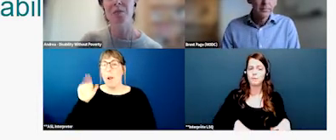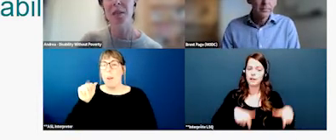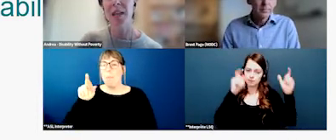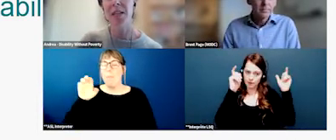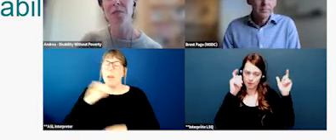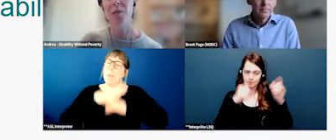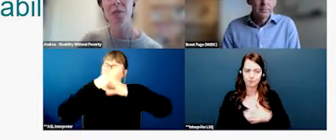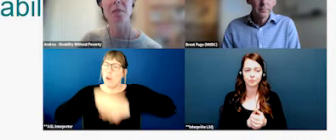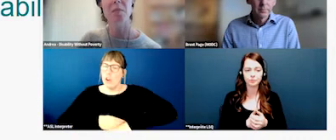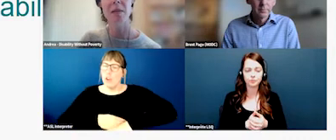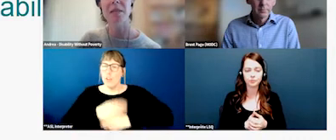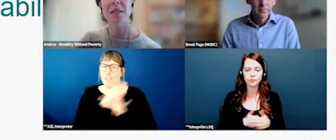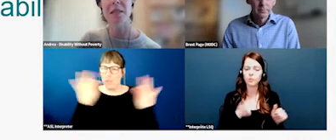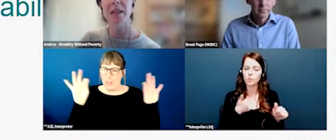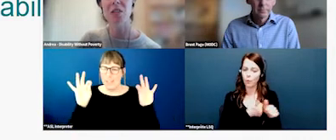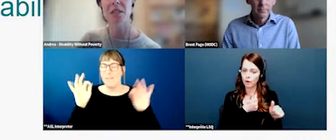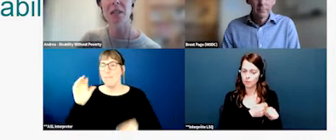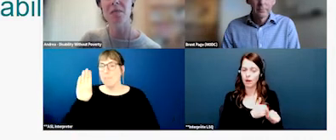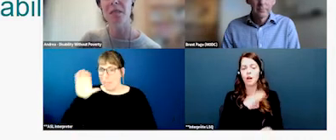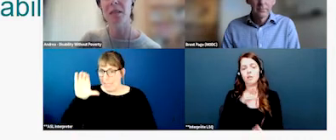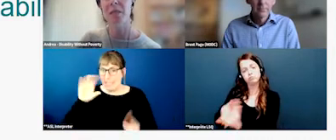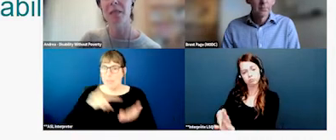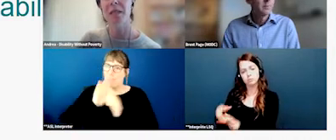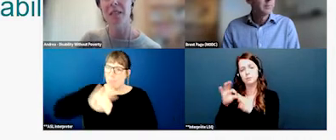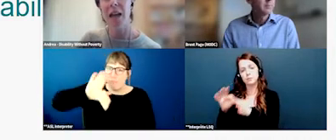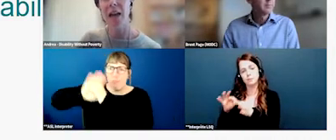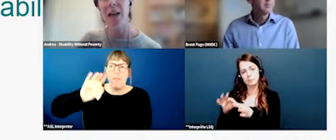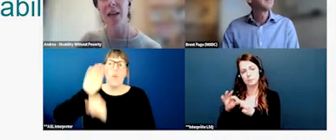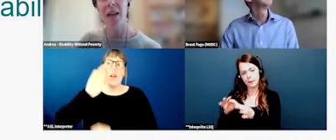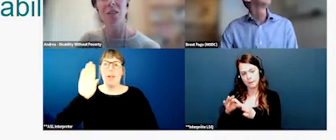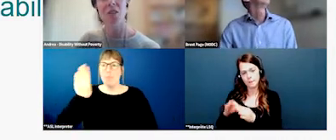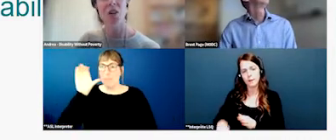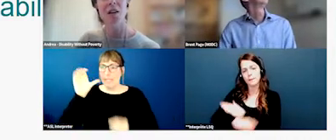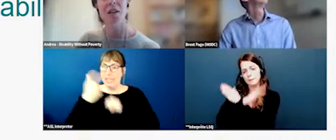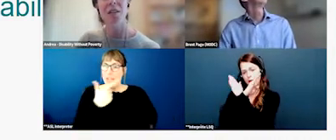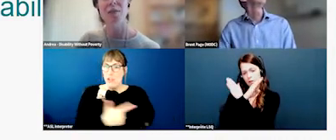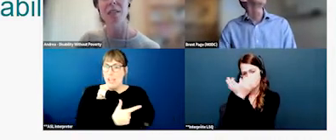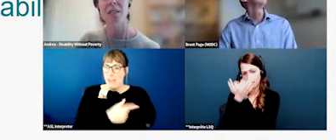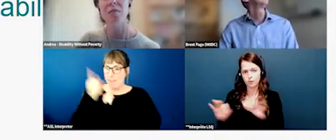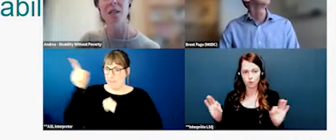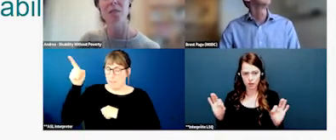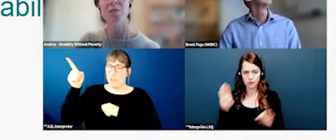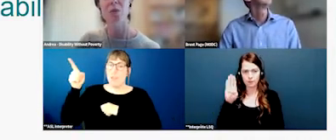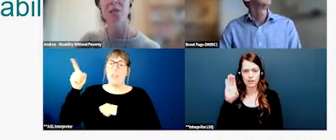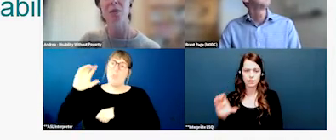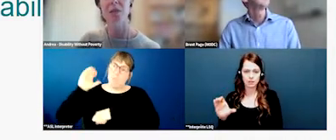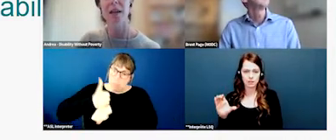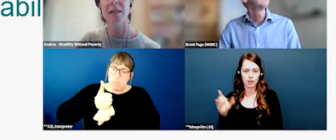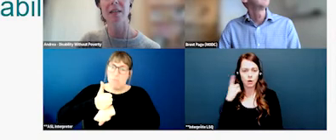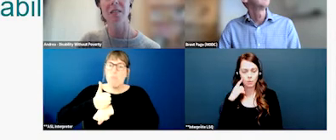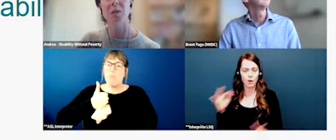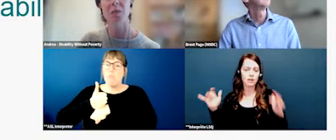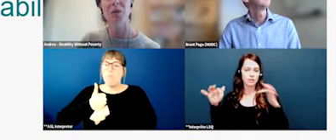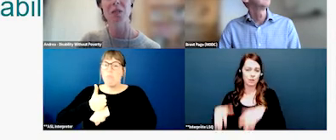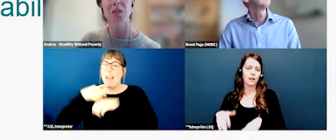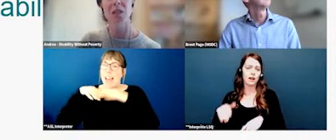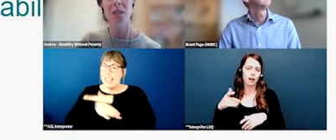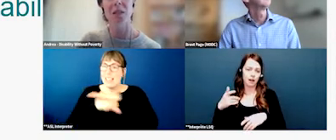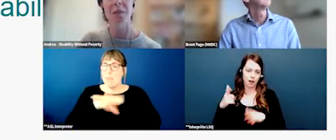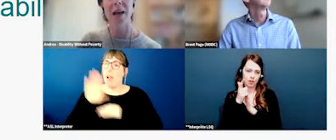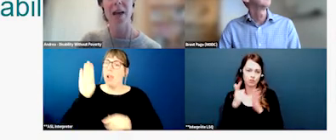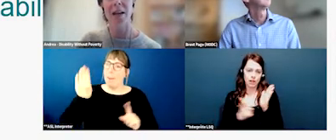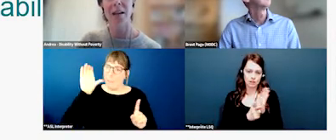which advocated for the BC Legislative Assembly to enact a strong, effective, and enforceable Accessible